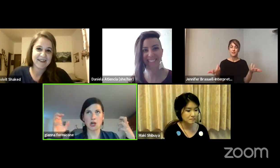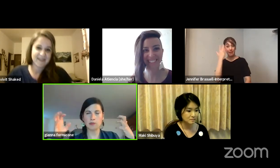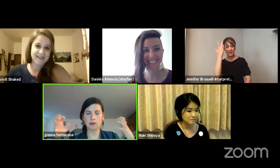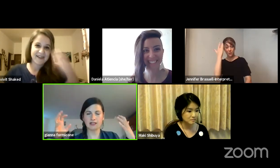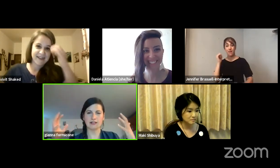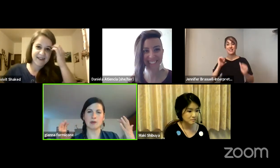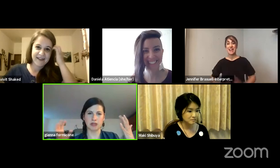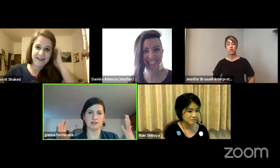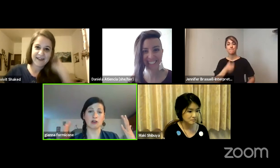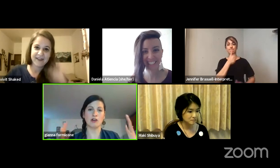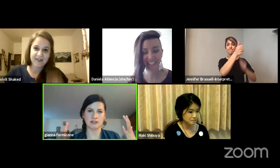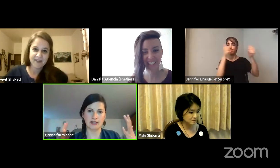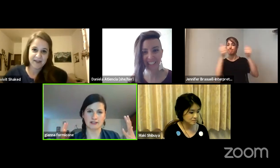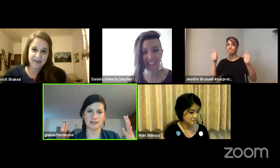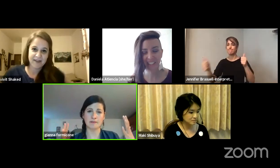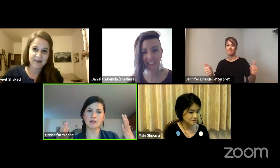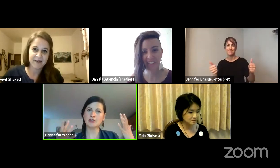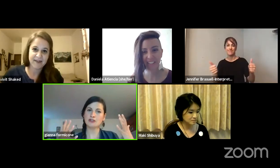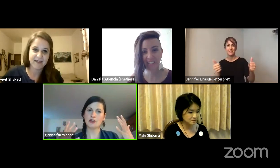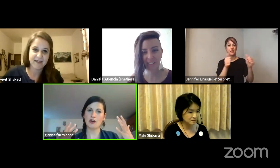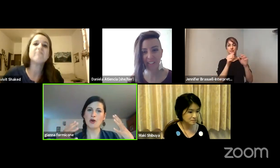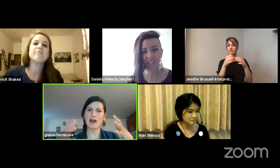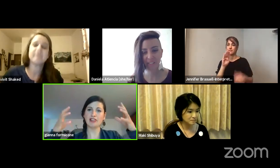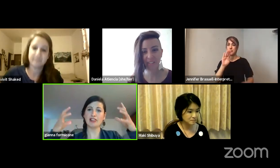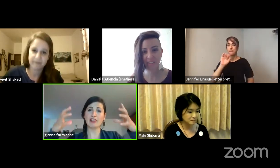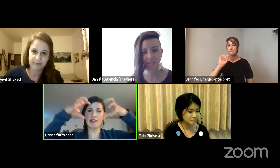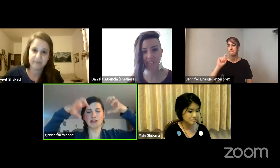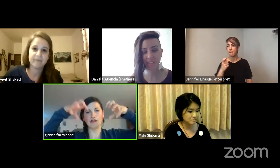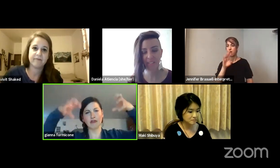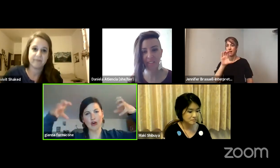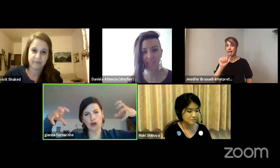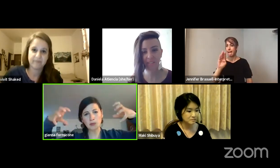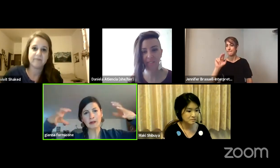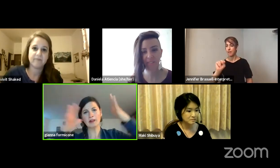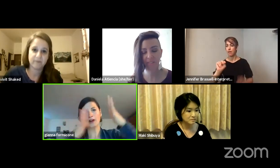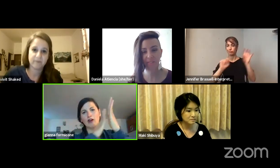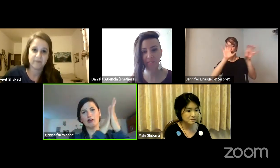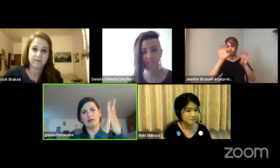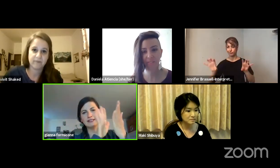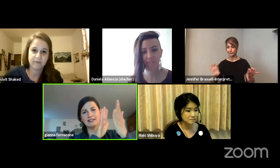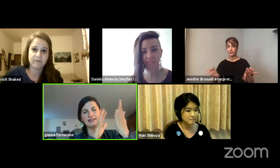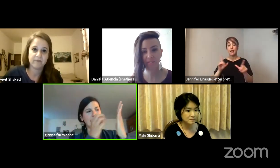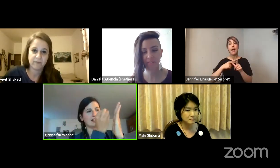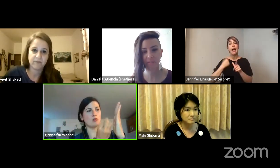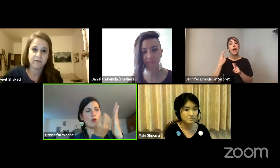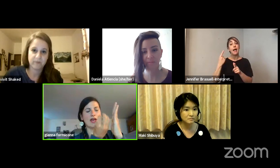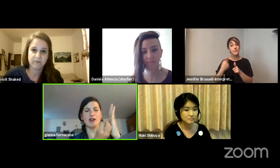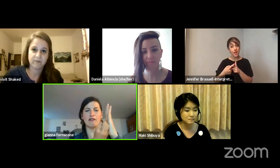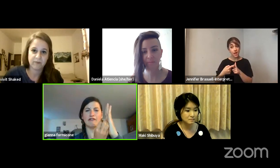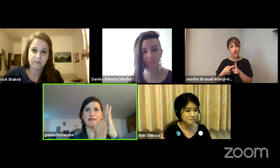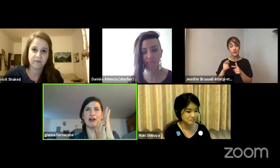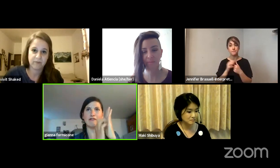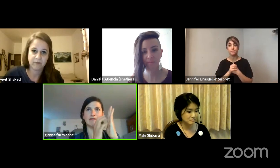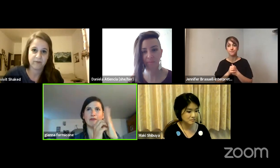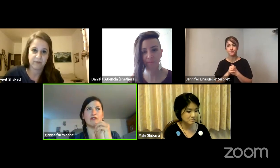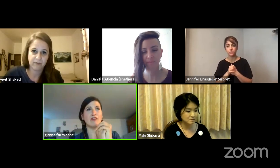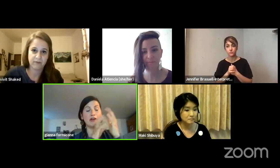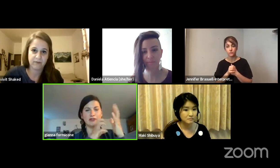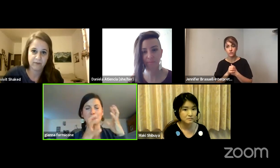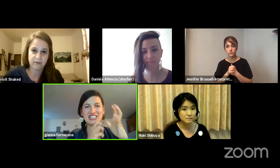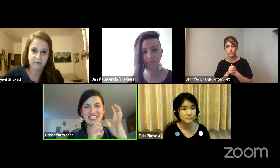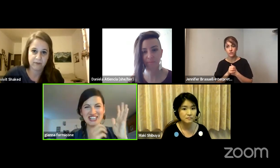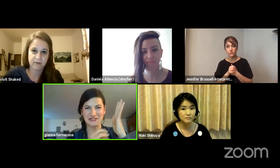main topic is gonna be the contact. So you have in the form already like a way